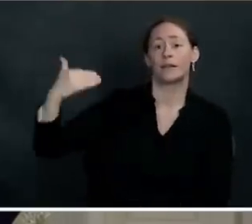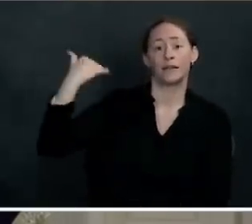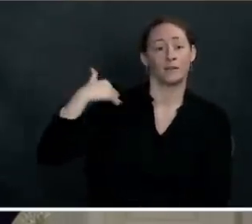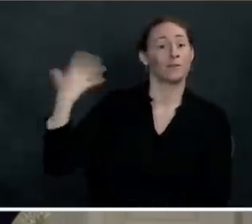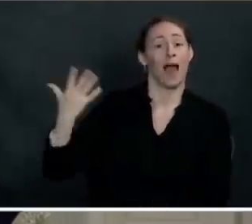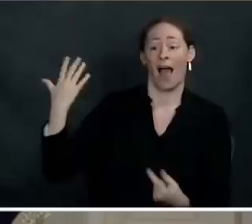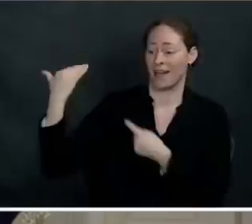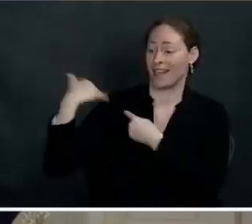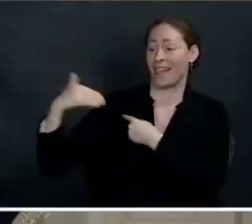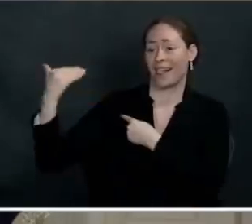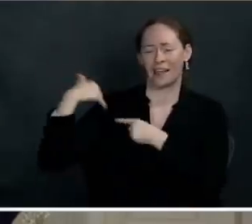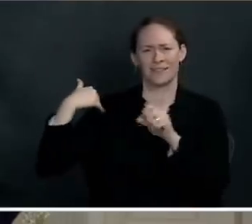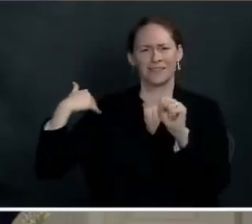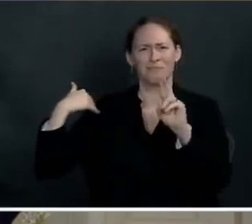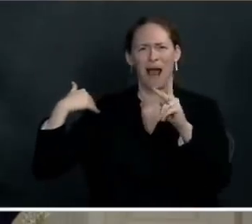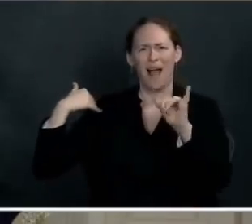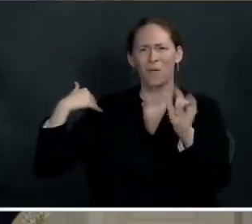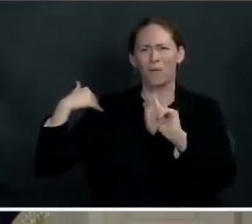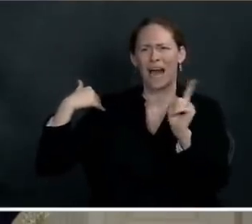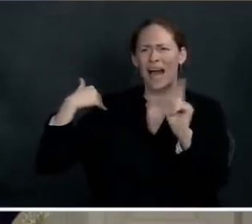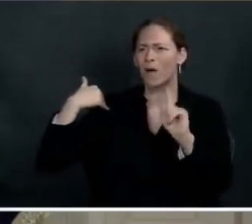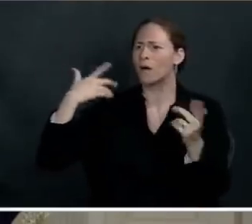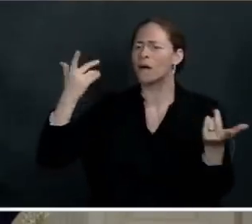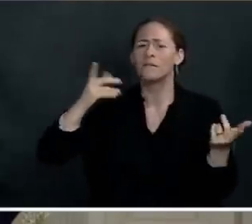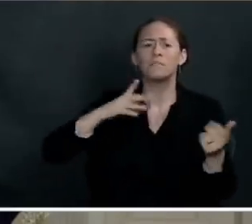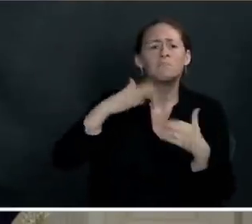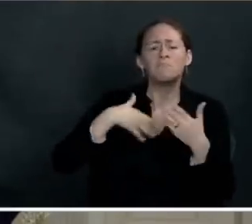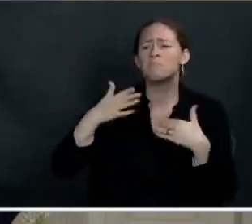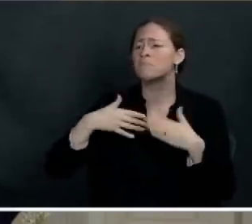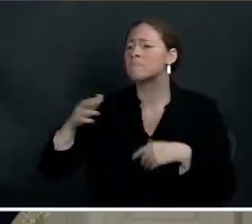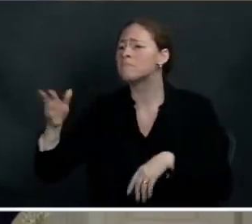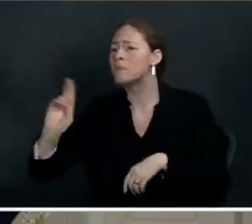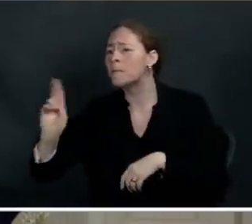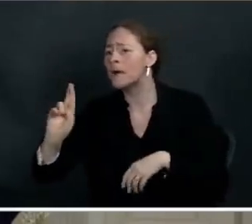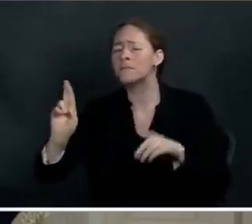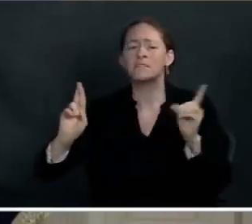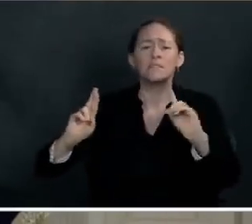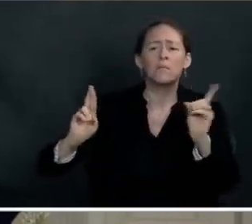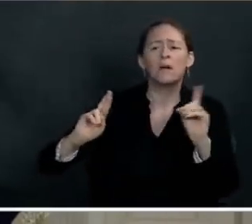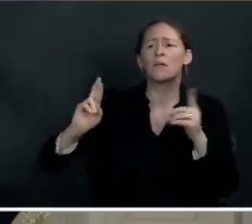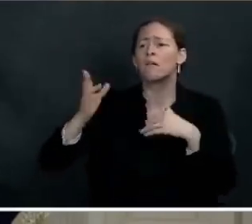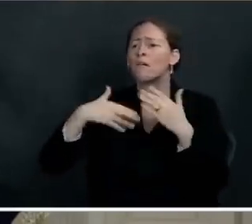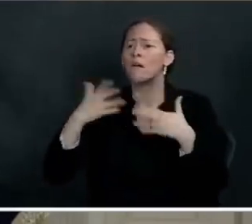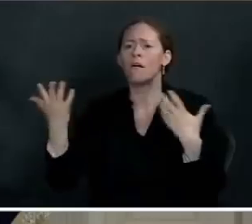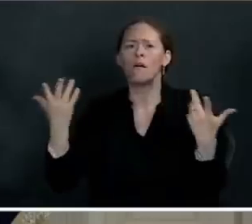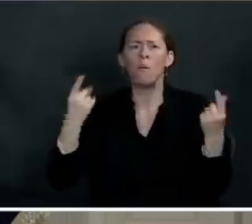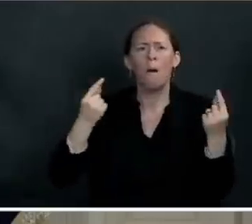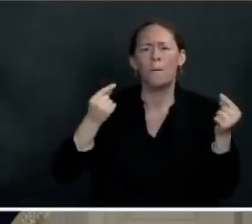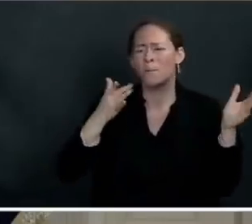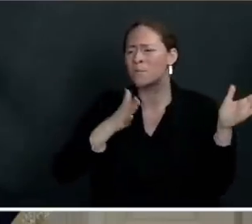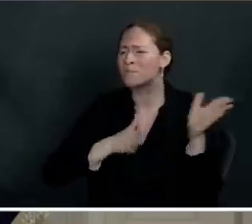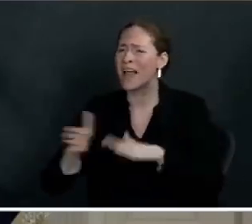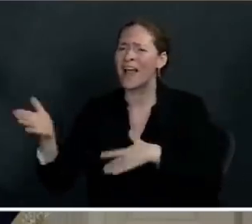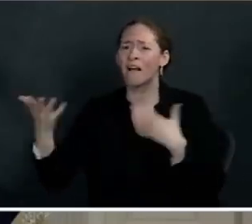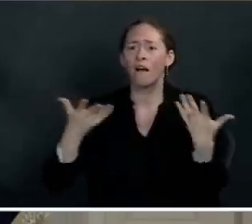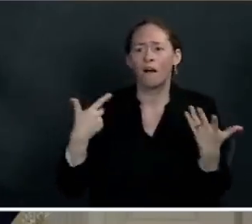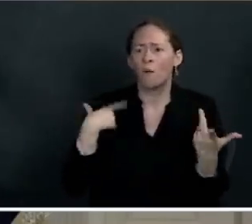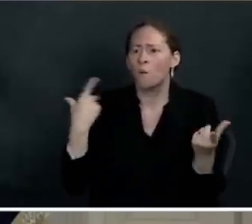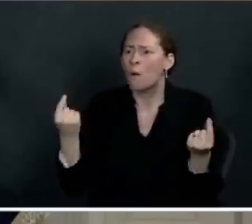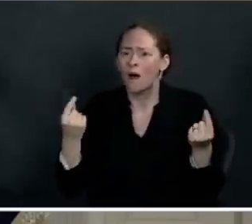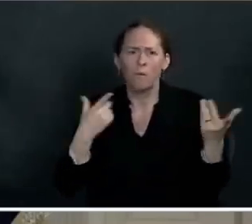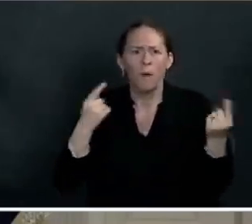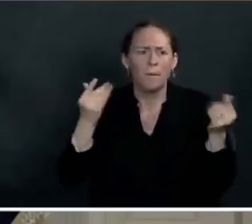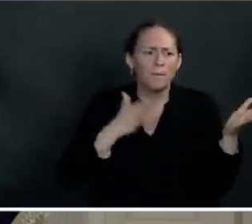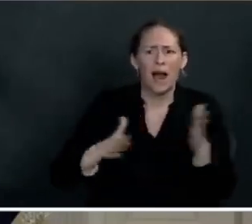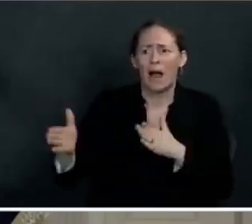and local leaders, that they need a plan in order to they need to know what they have to plan on. They need to know what the order is going to be.